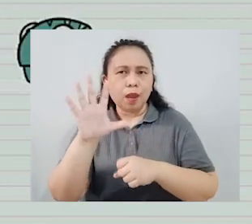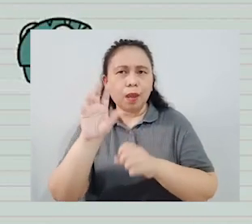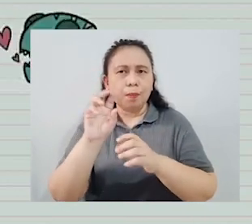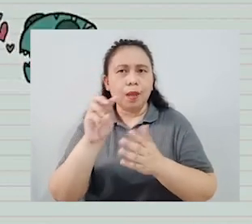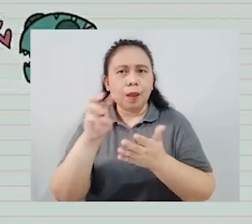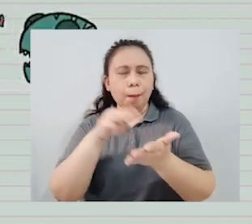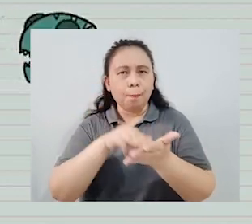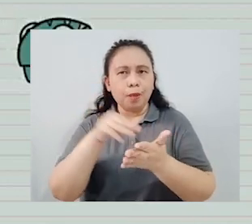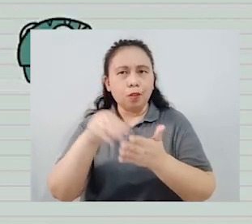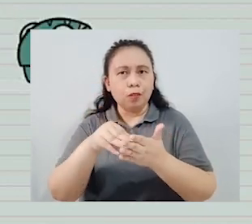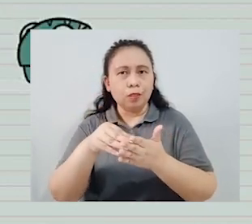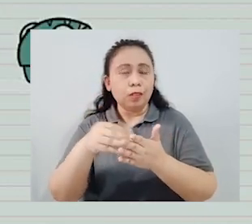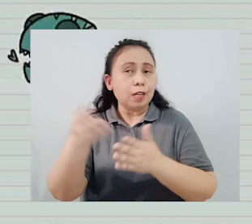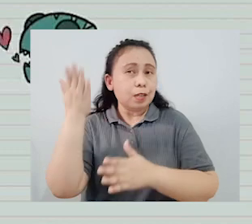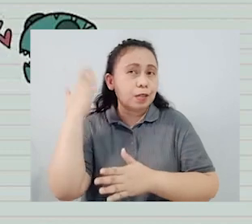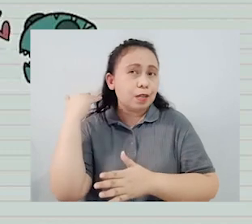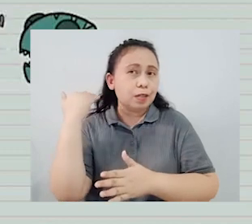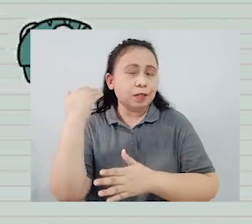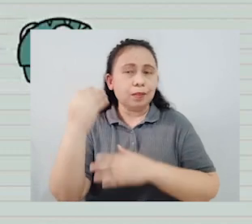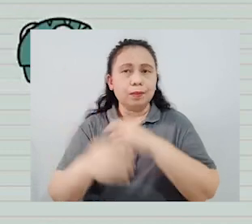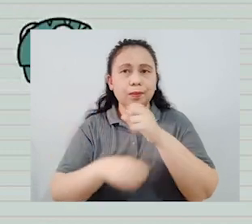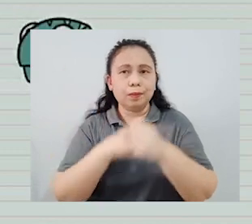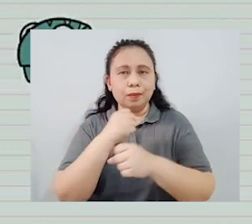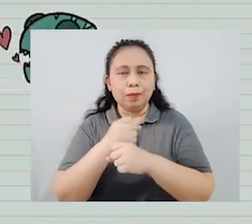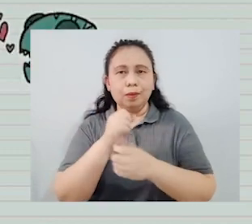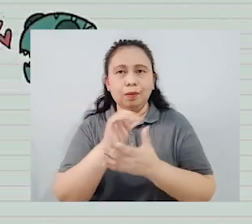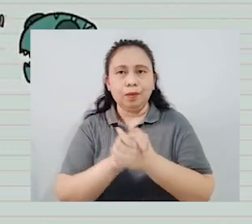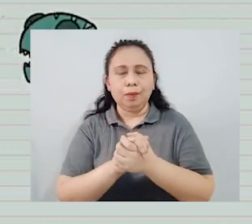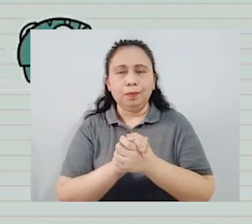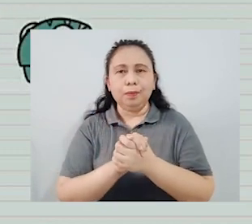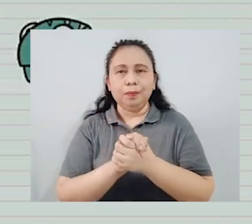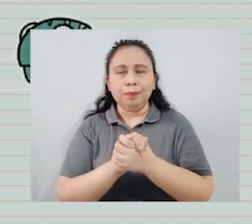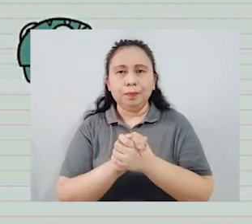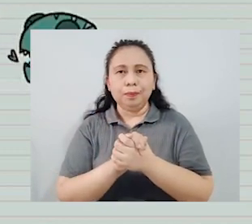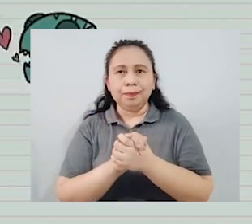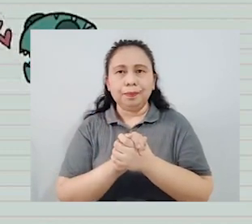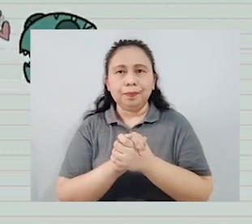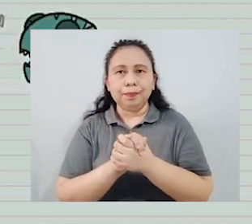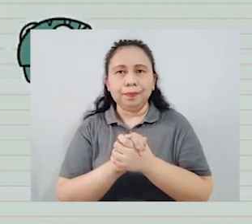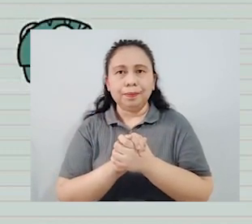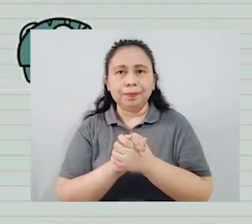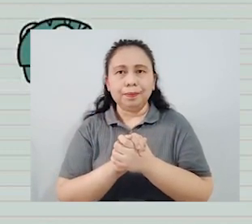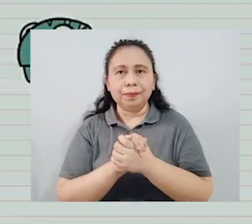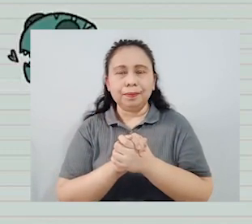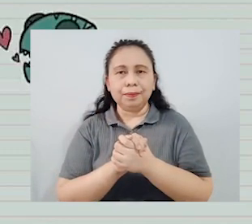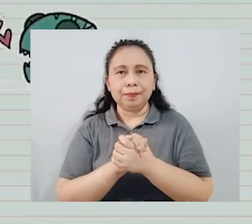a few millions of years after the last dinosaurs have lived.